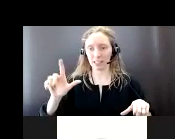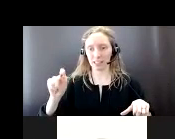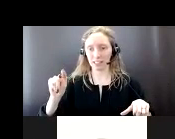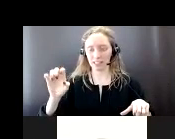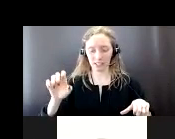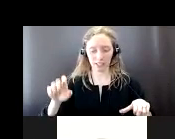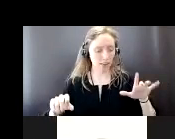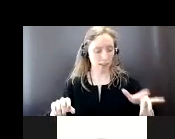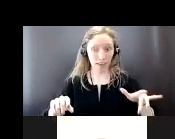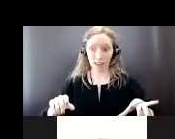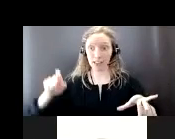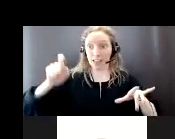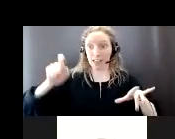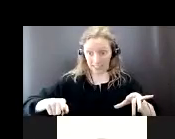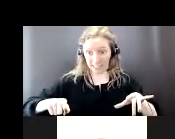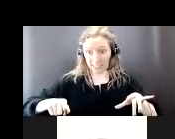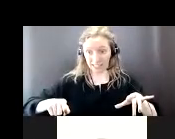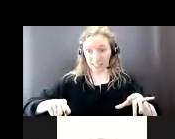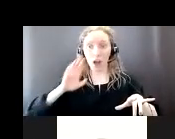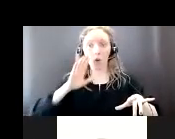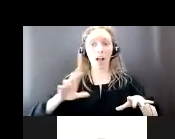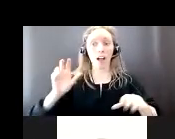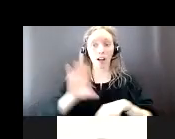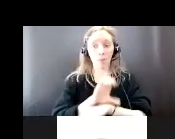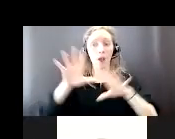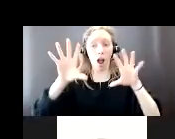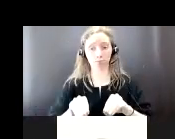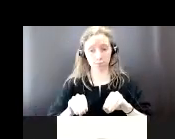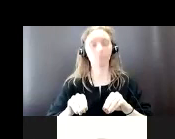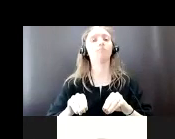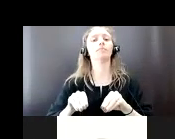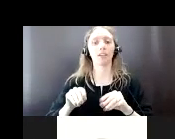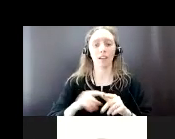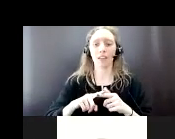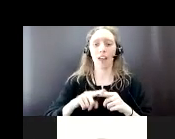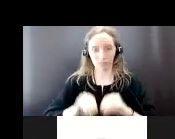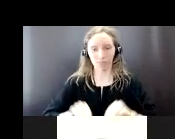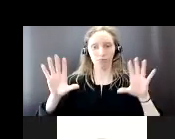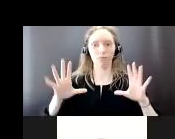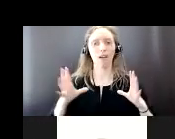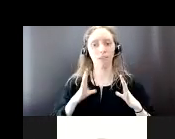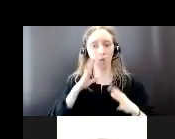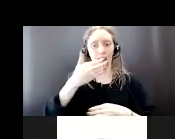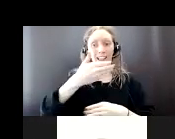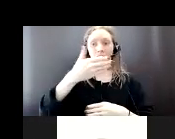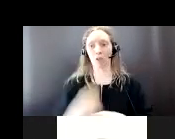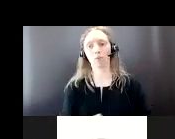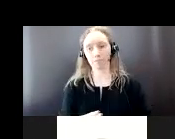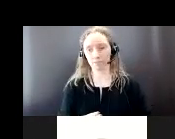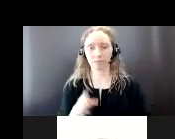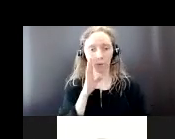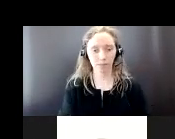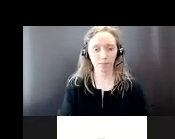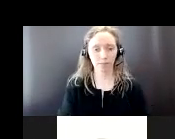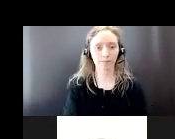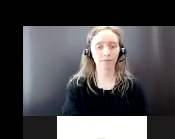Fake websites. Creating a website can be very quick and easy, yet they may not be up for long if they're flagged